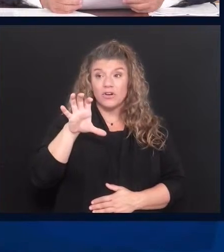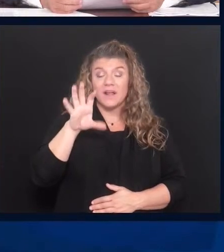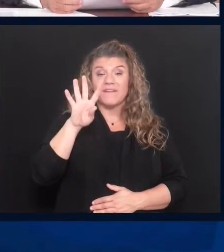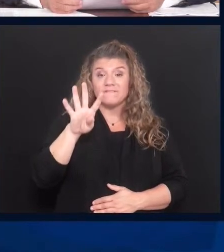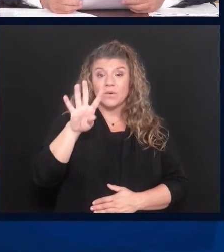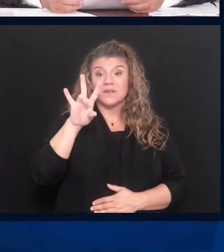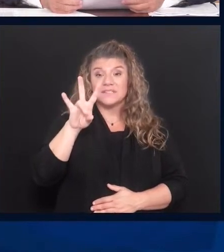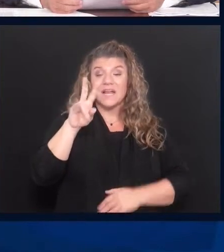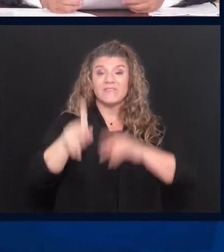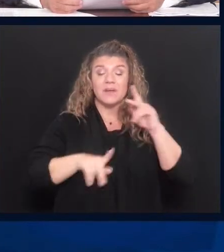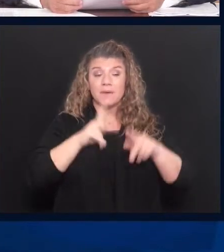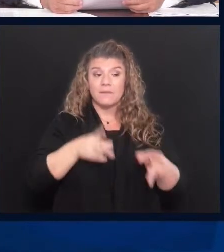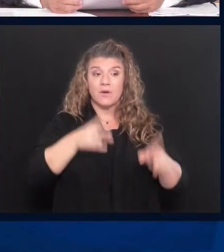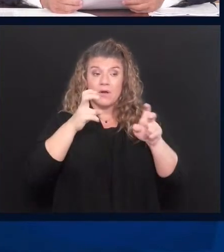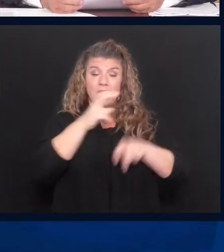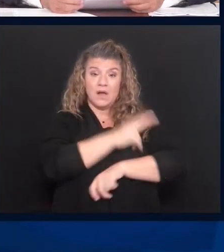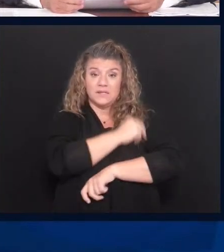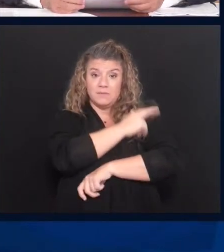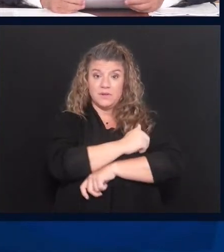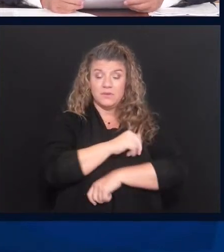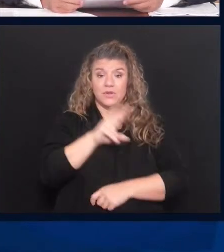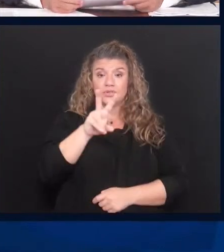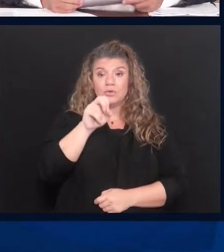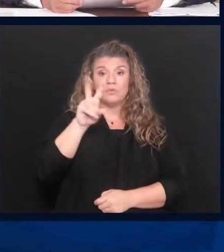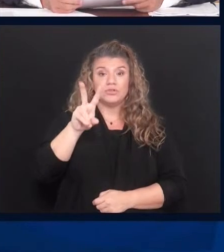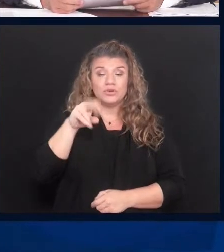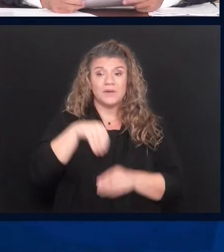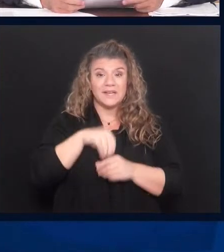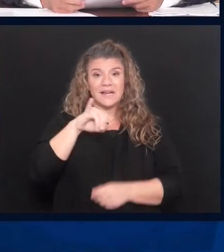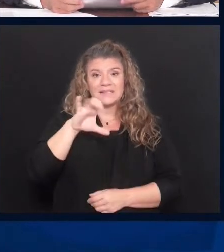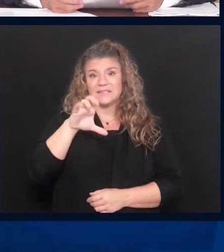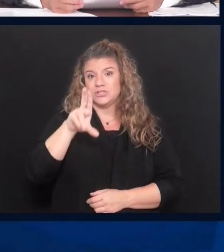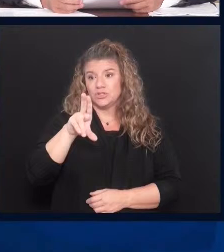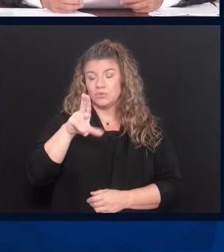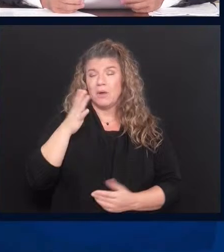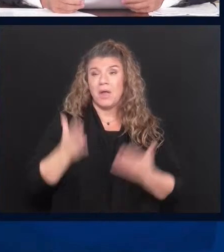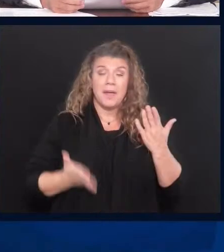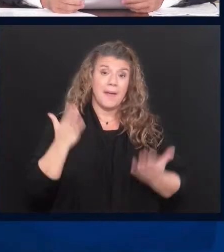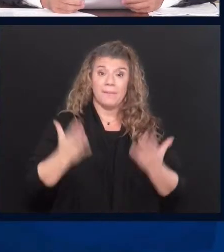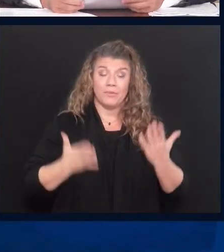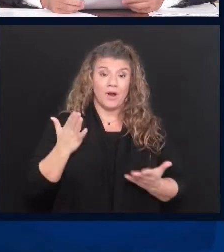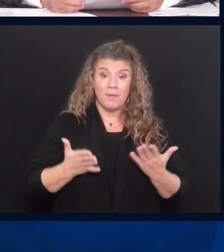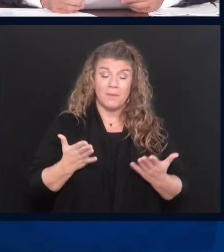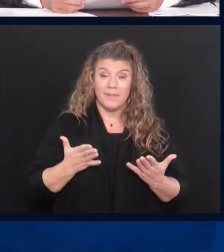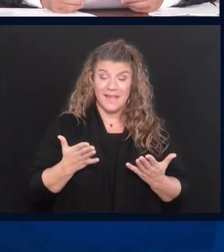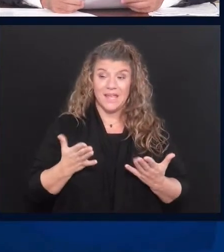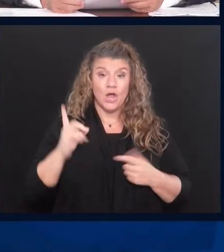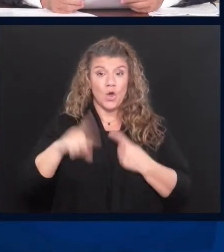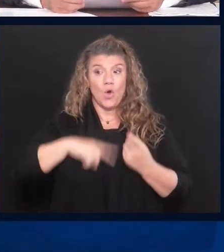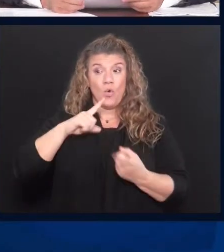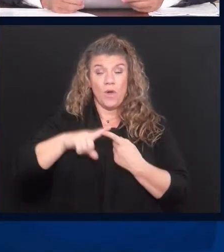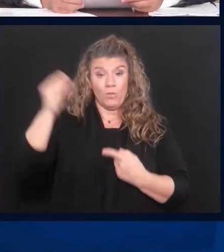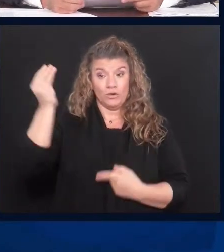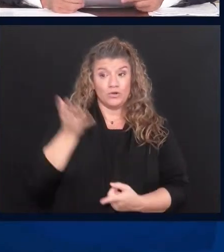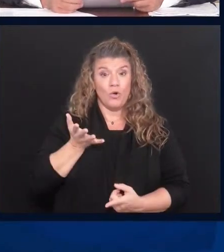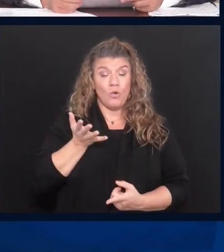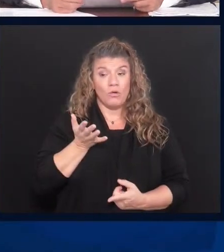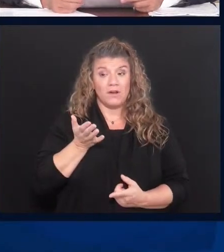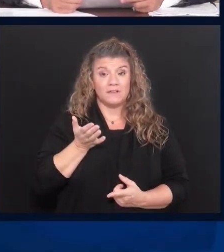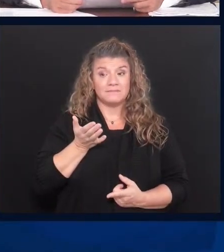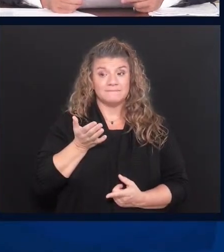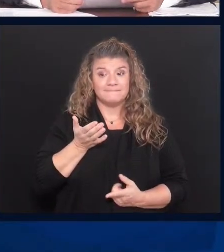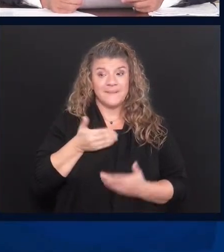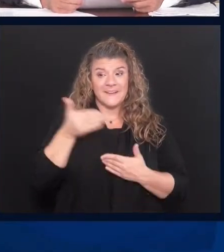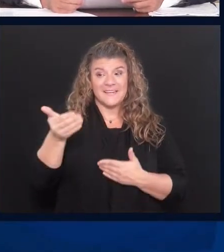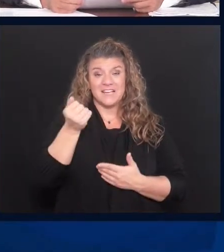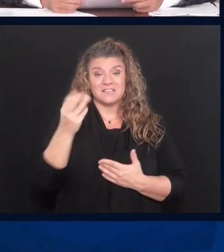647 people hospitalized and 202 in the ICU units, and probably when we're updated just in the